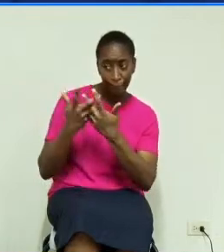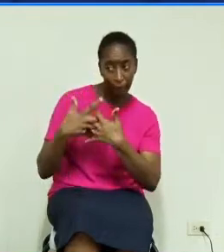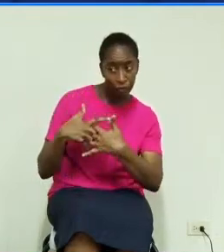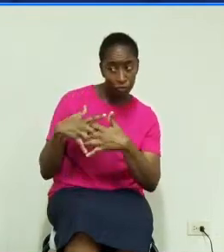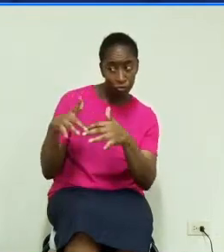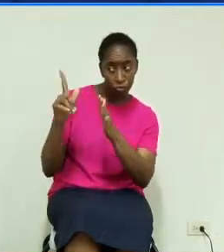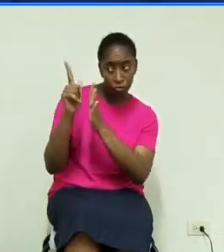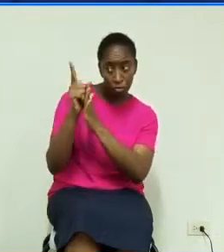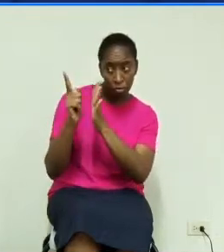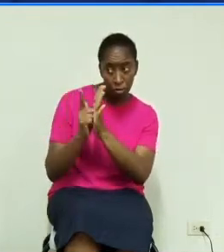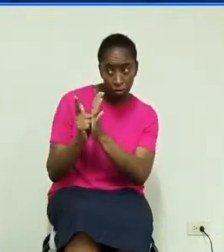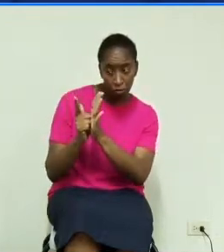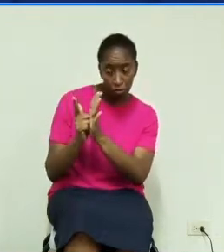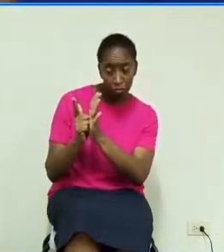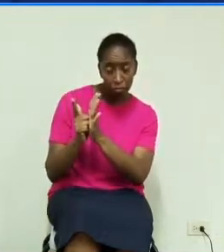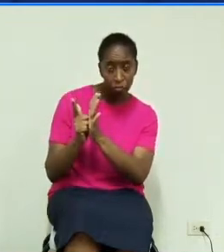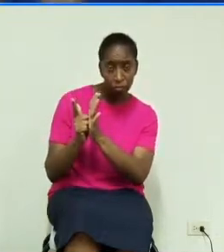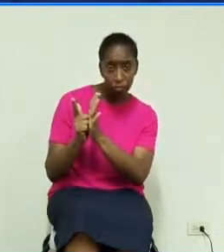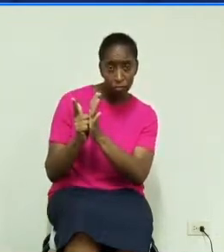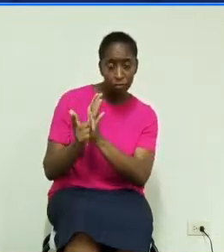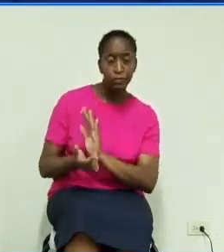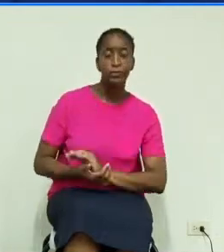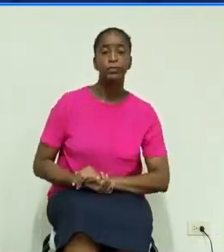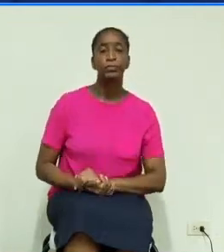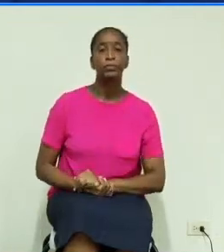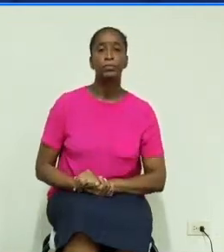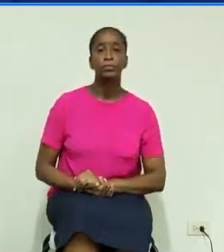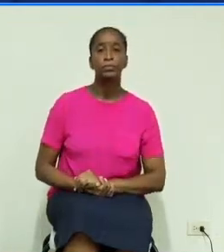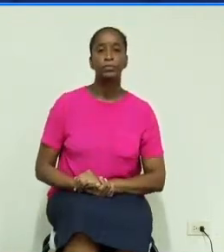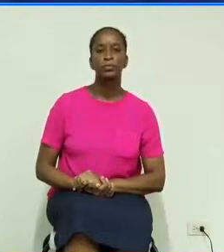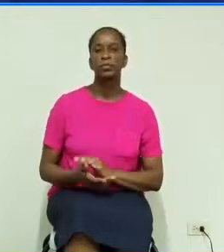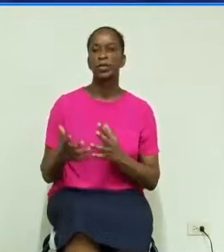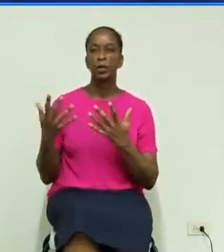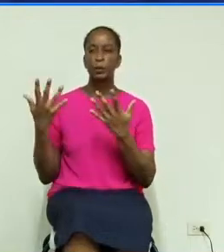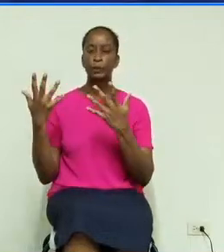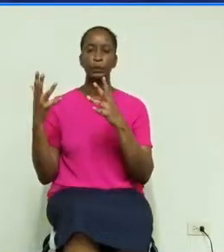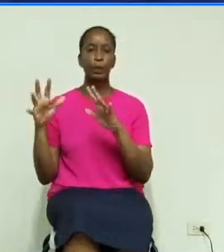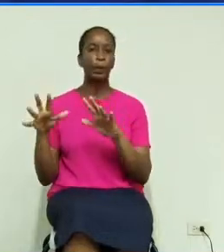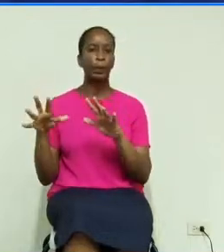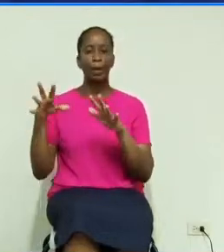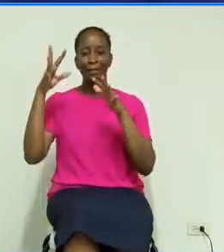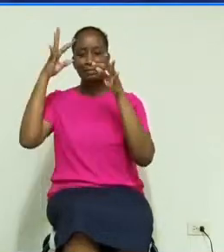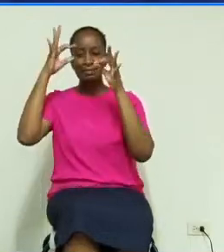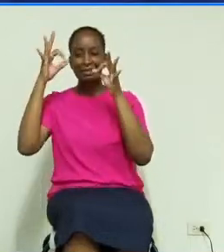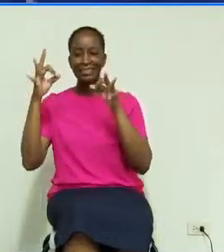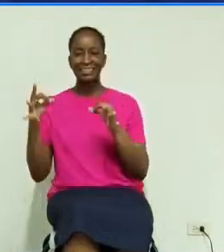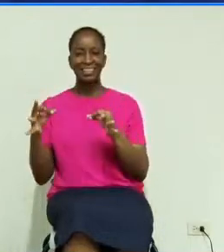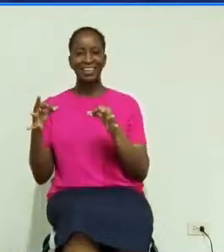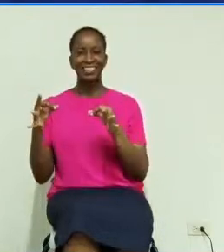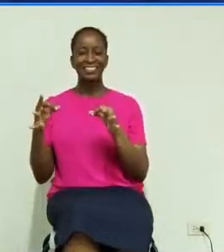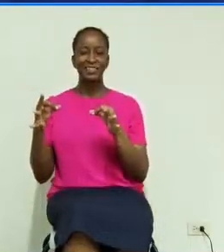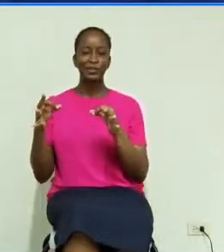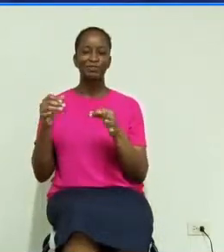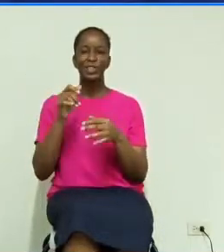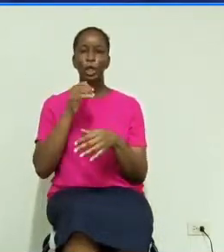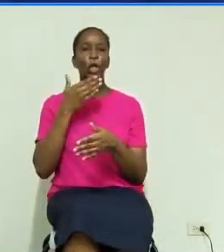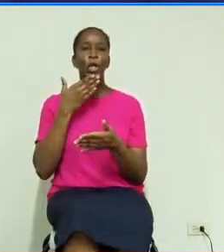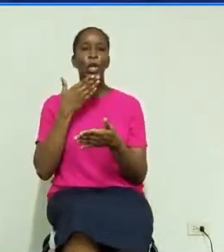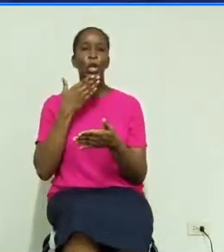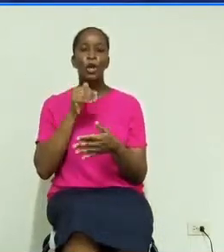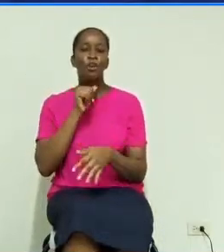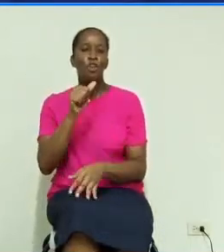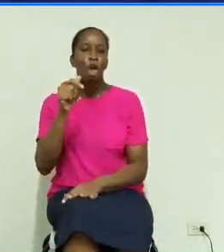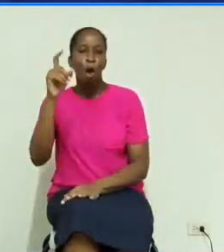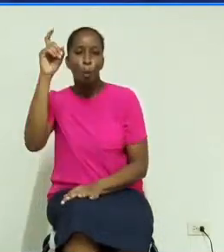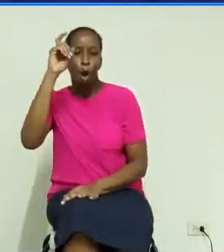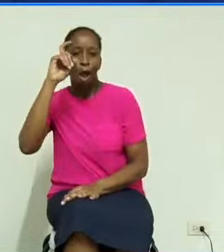maybe so that ill-considered decisions are not made. And I think to that extent, Senate has been actually doing